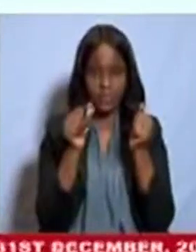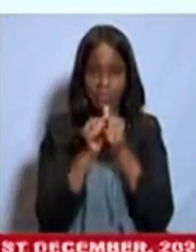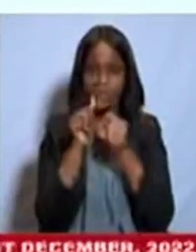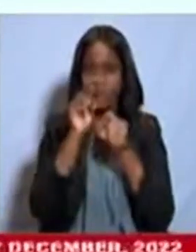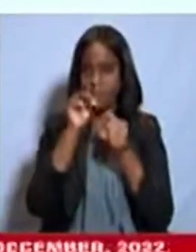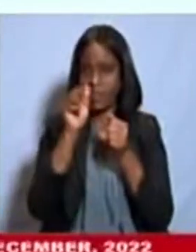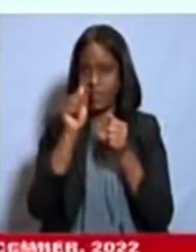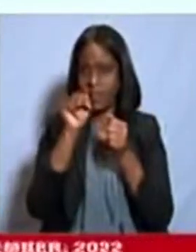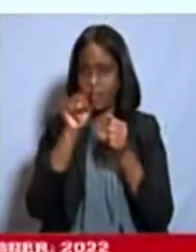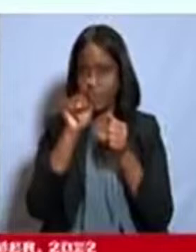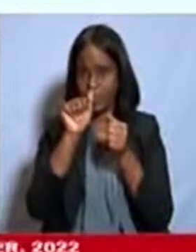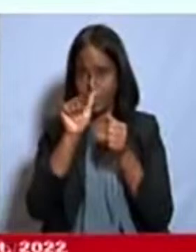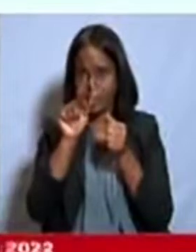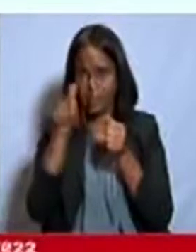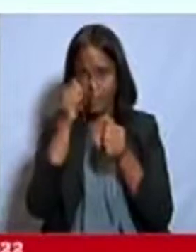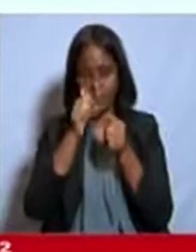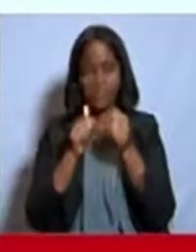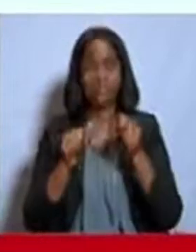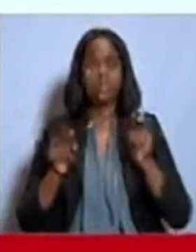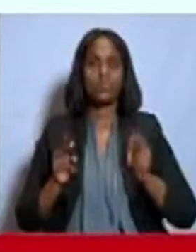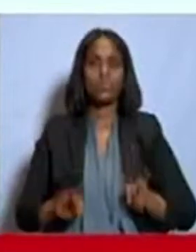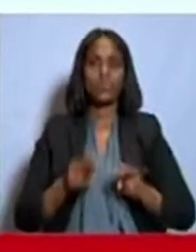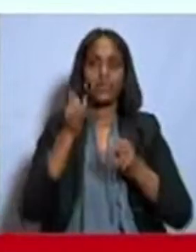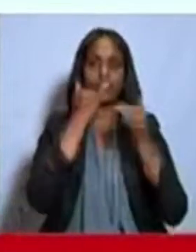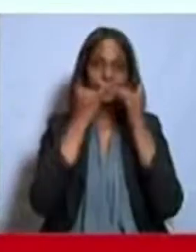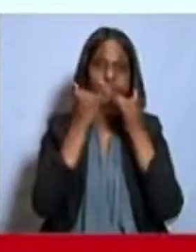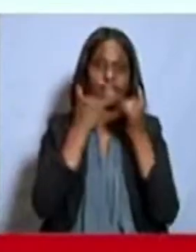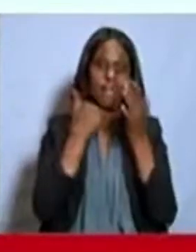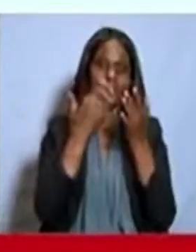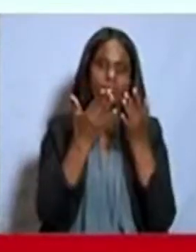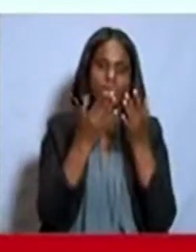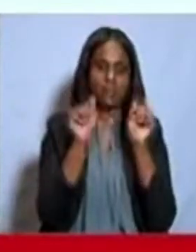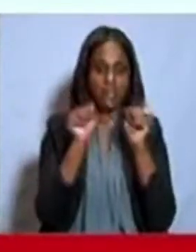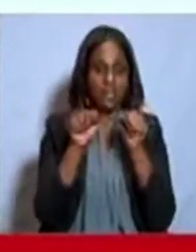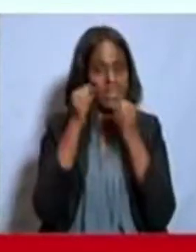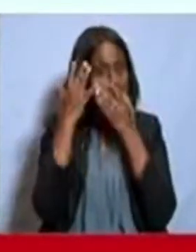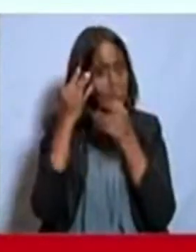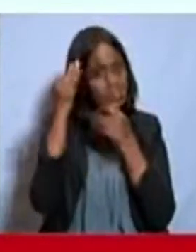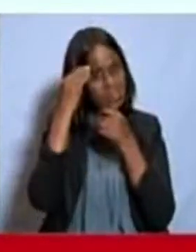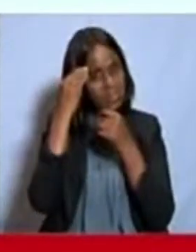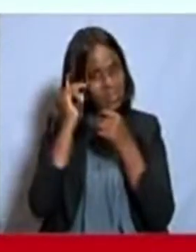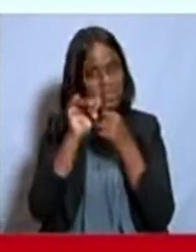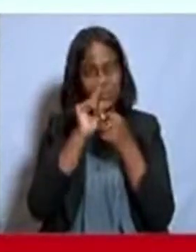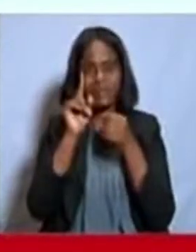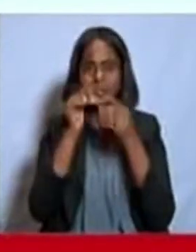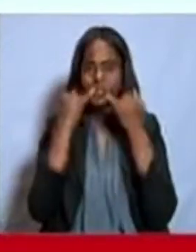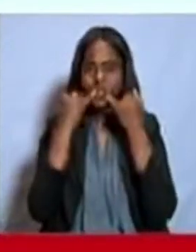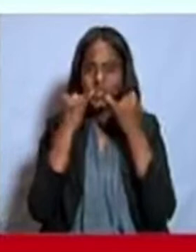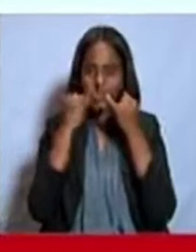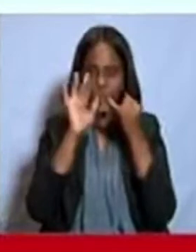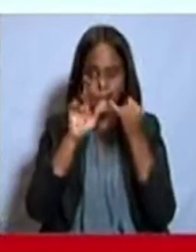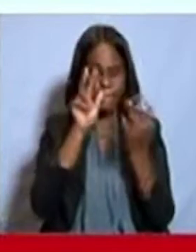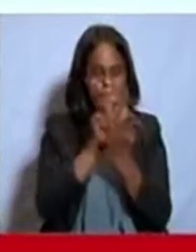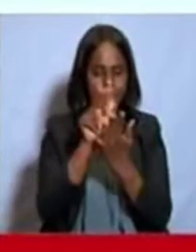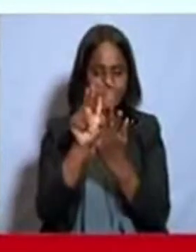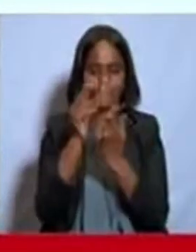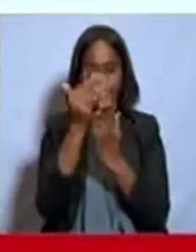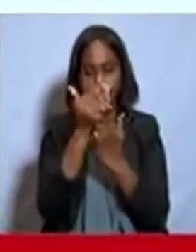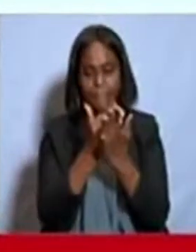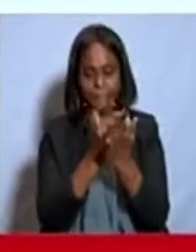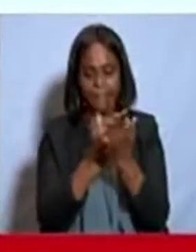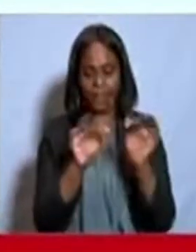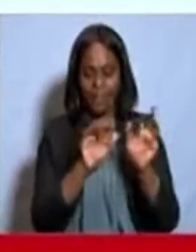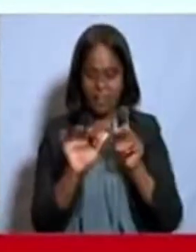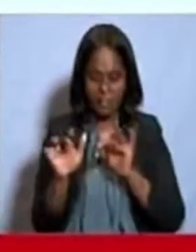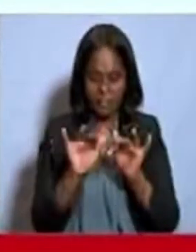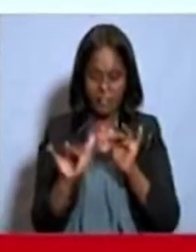manual registers were due to human typing errors. You may wish to note that the data on the approved list was manually